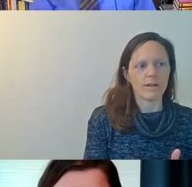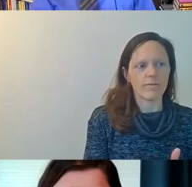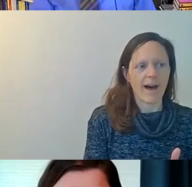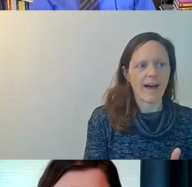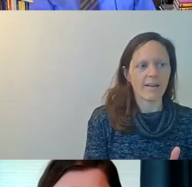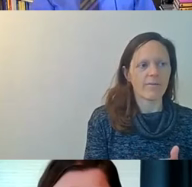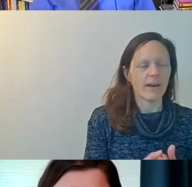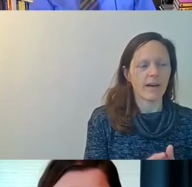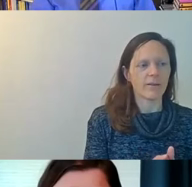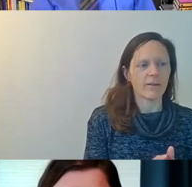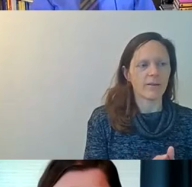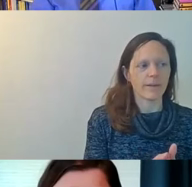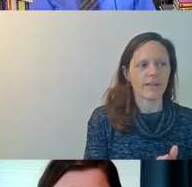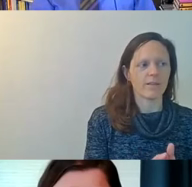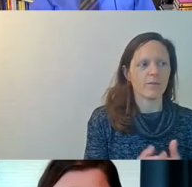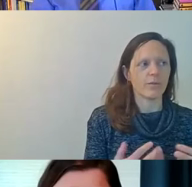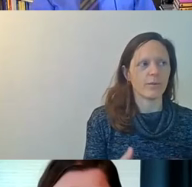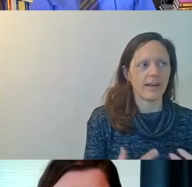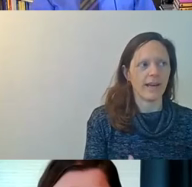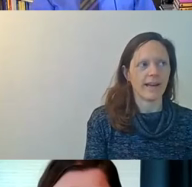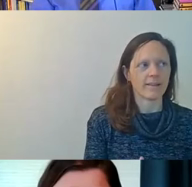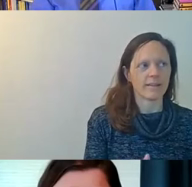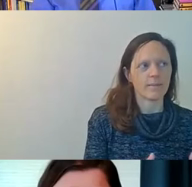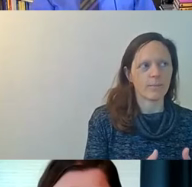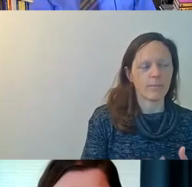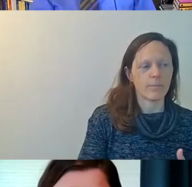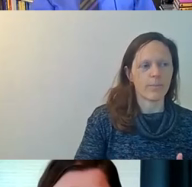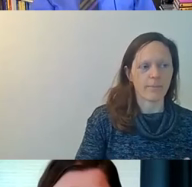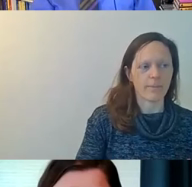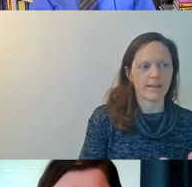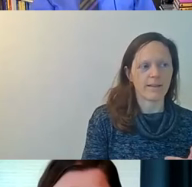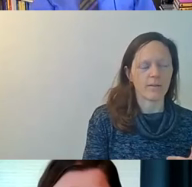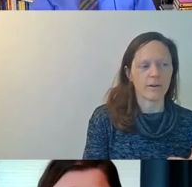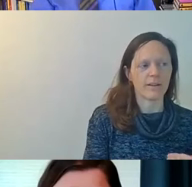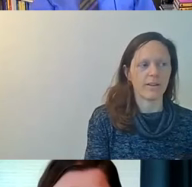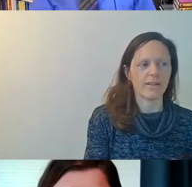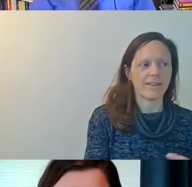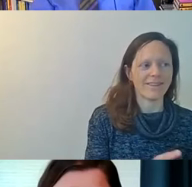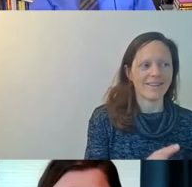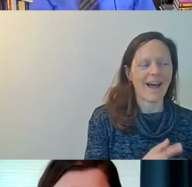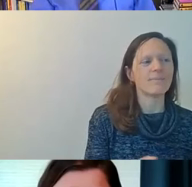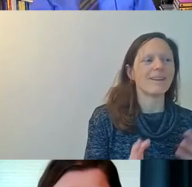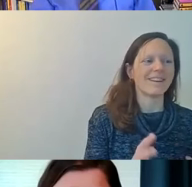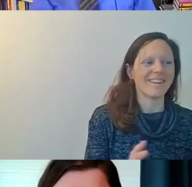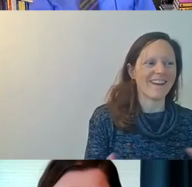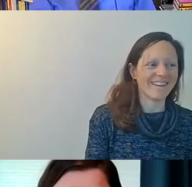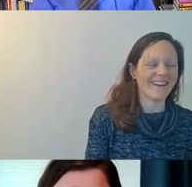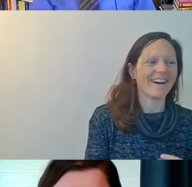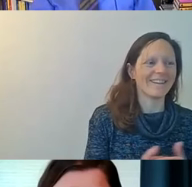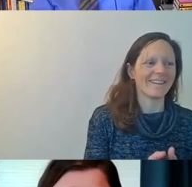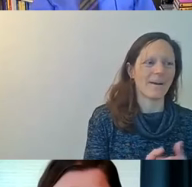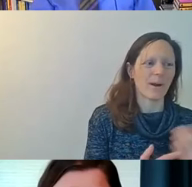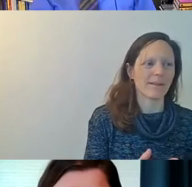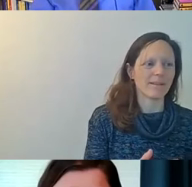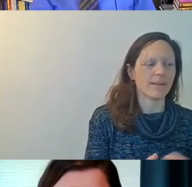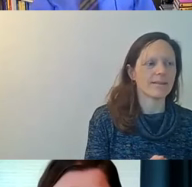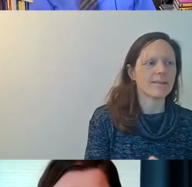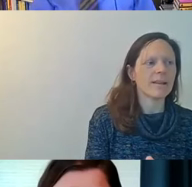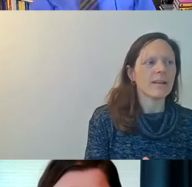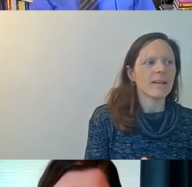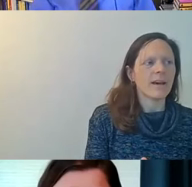than 1 in 5 rural Americans who cannot access broadband or in high-speed internet at